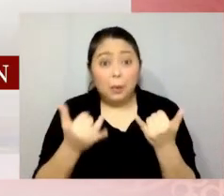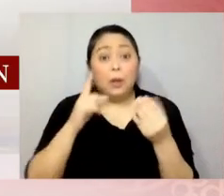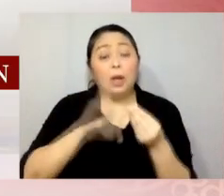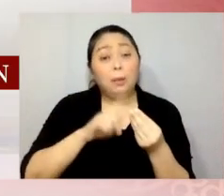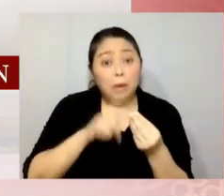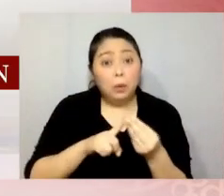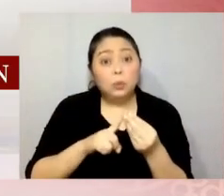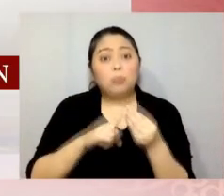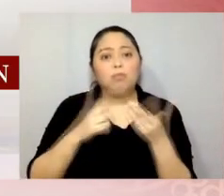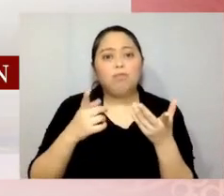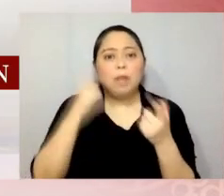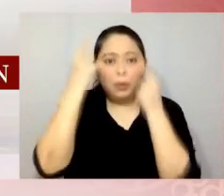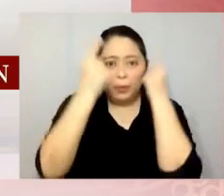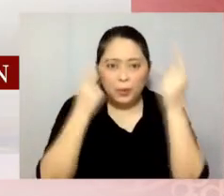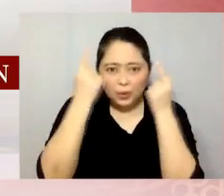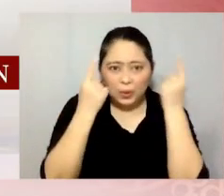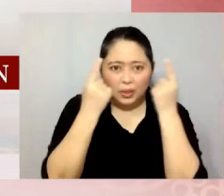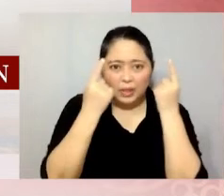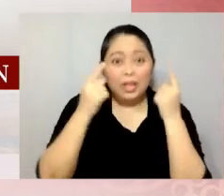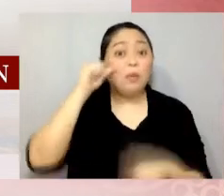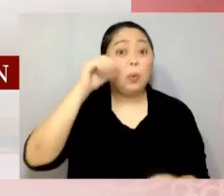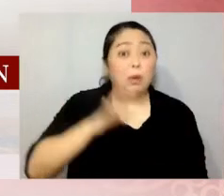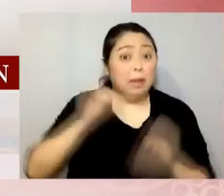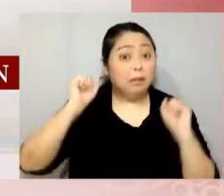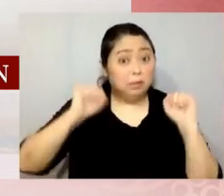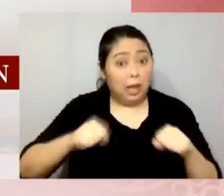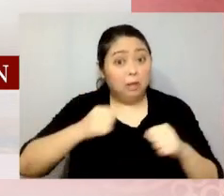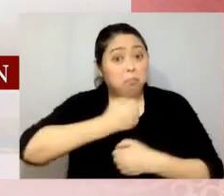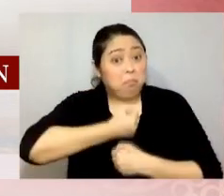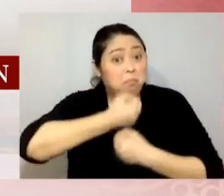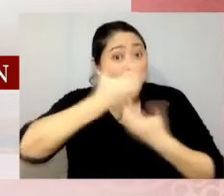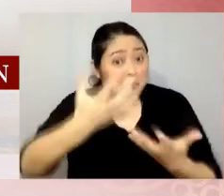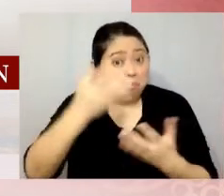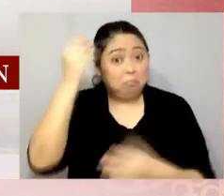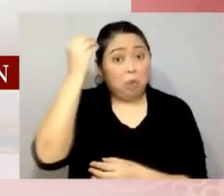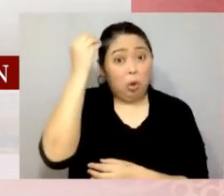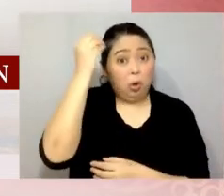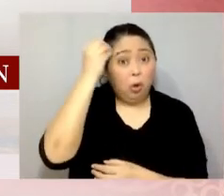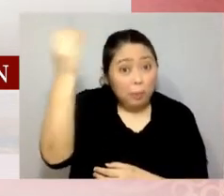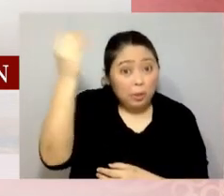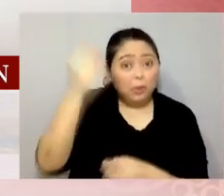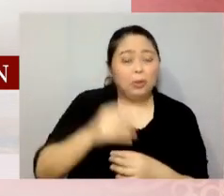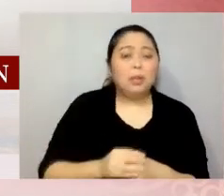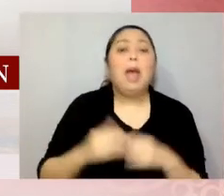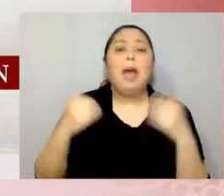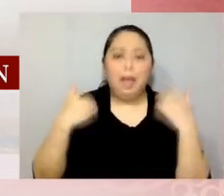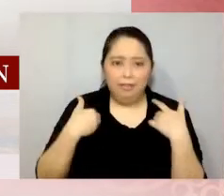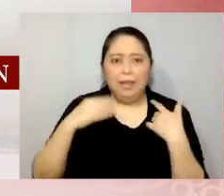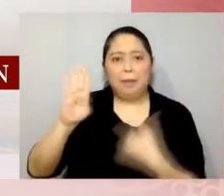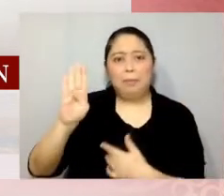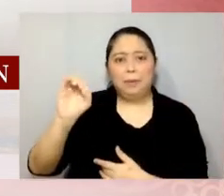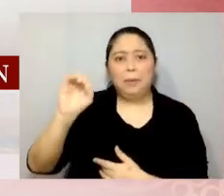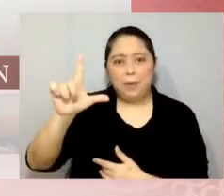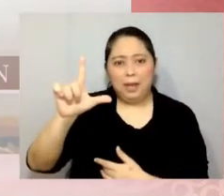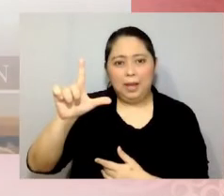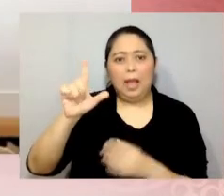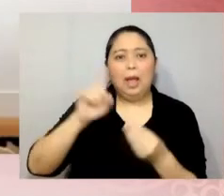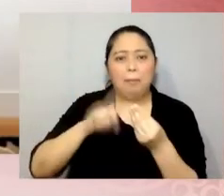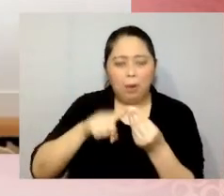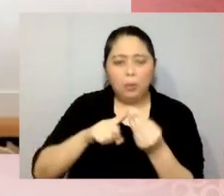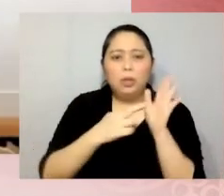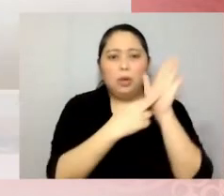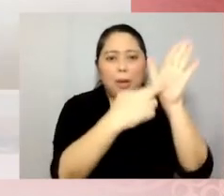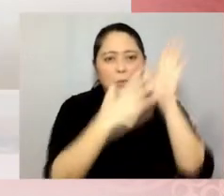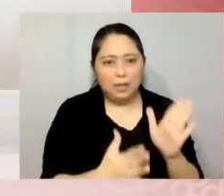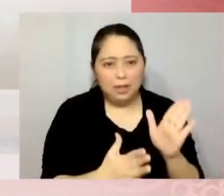there are provisions in the Bangsamoro Organic Law that provide for seats, the participation of women, and the protection